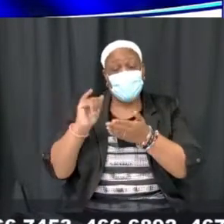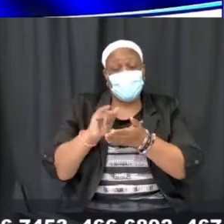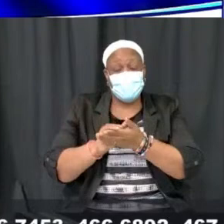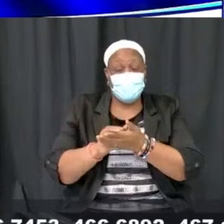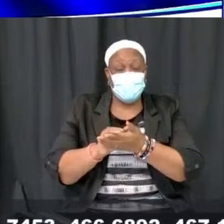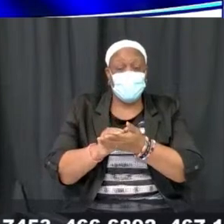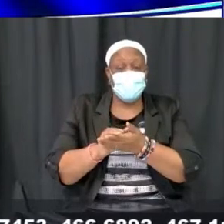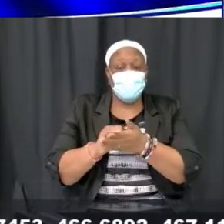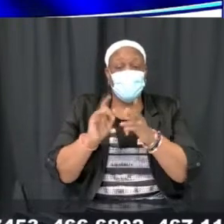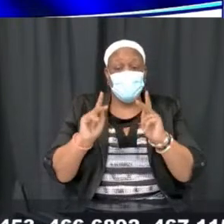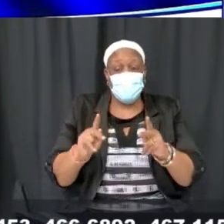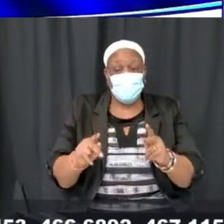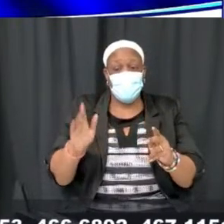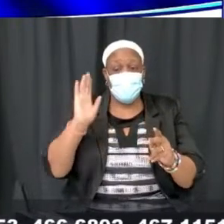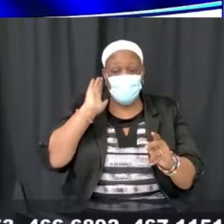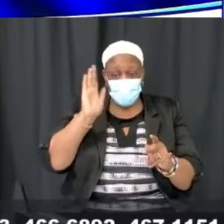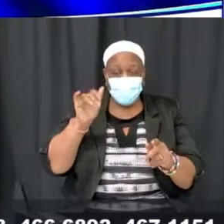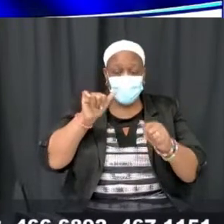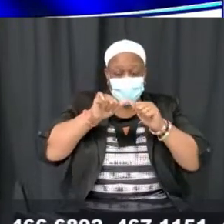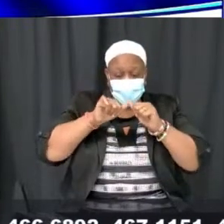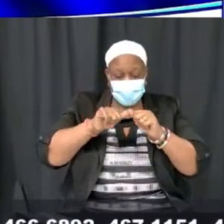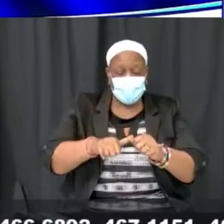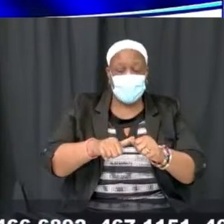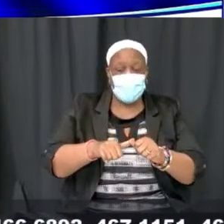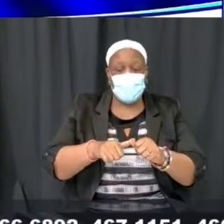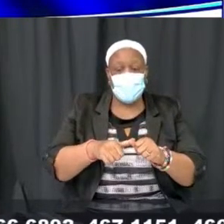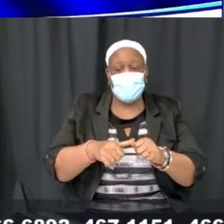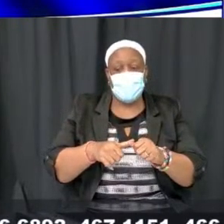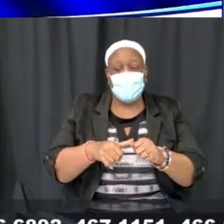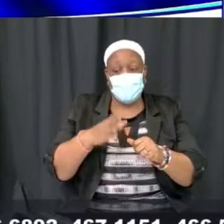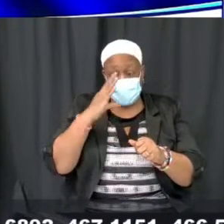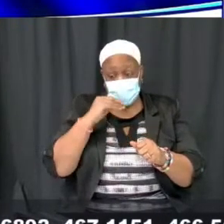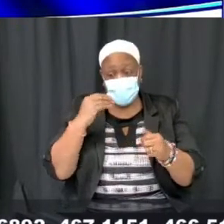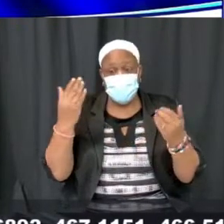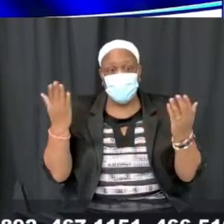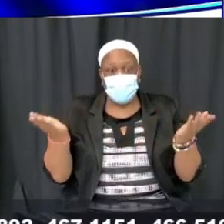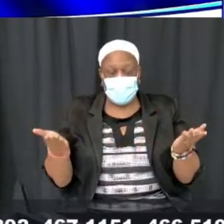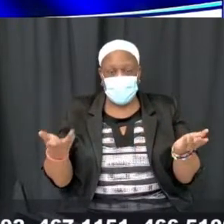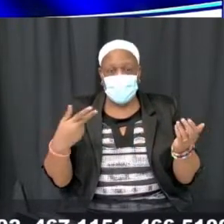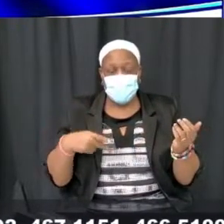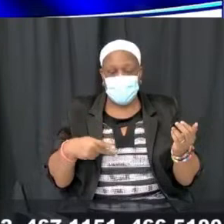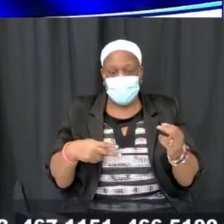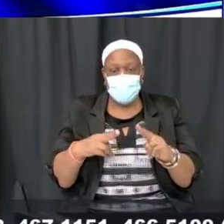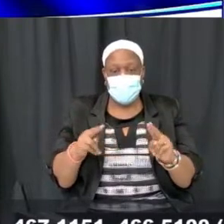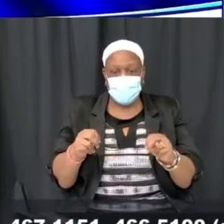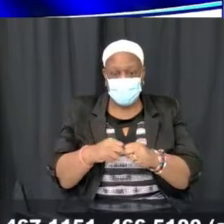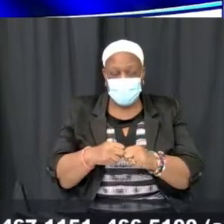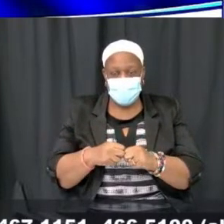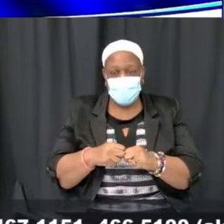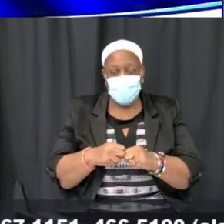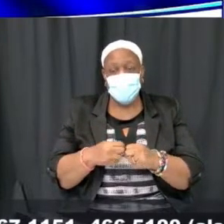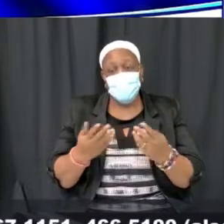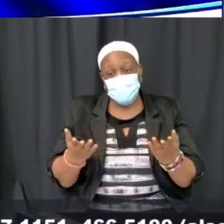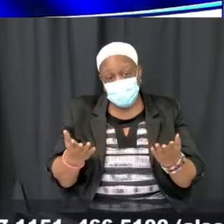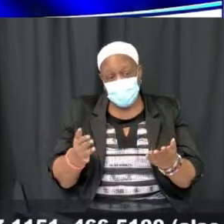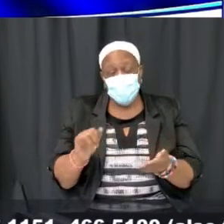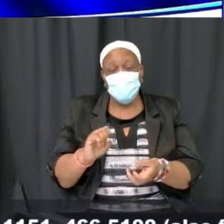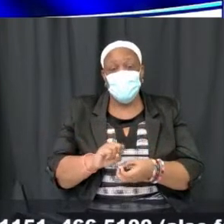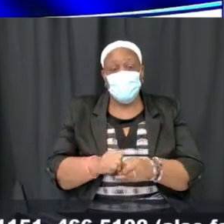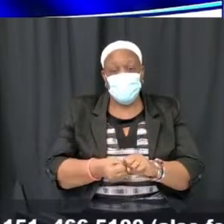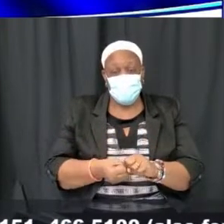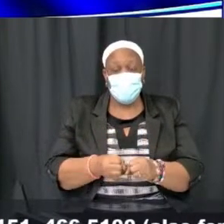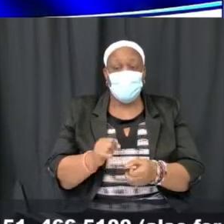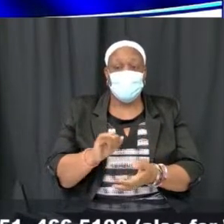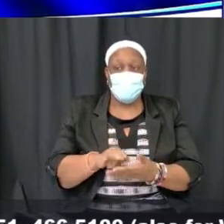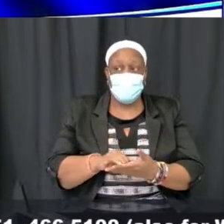or guest that will increase as well, and that is why some recommendations are on the table for